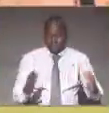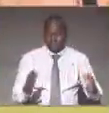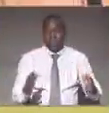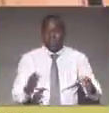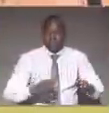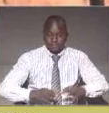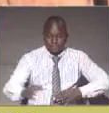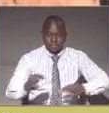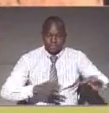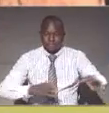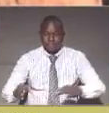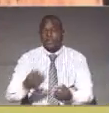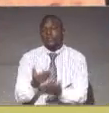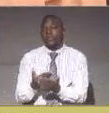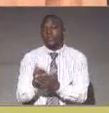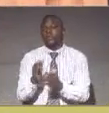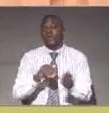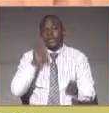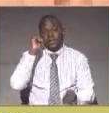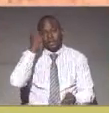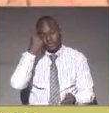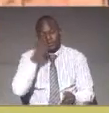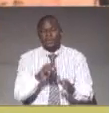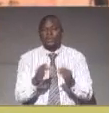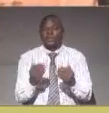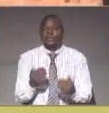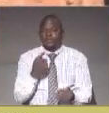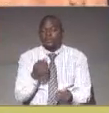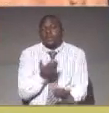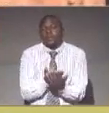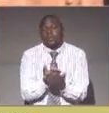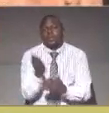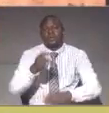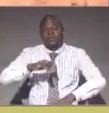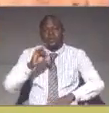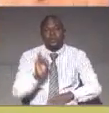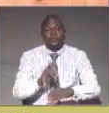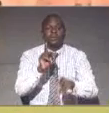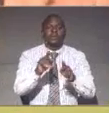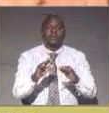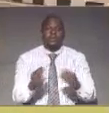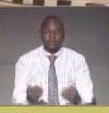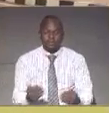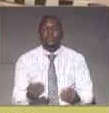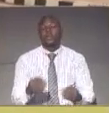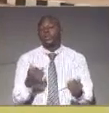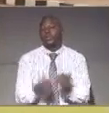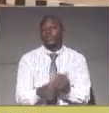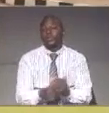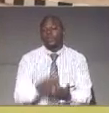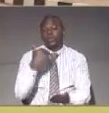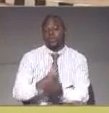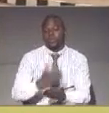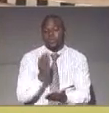proposed by government for small landholder families. He urged them to sensitize the people about the dangers of land